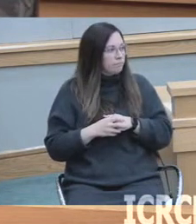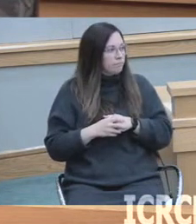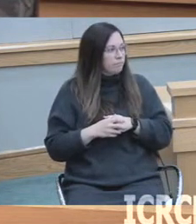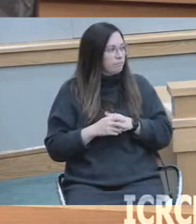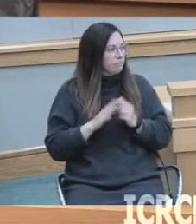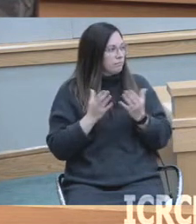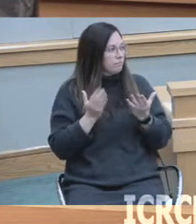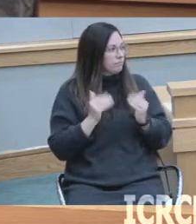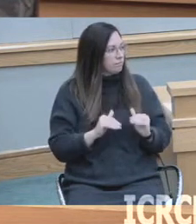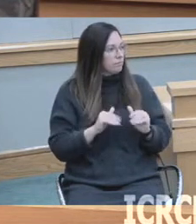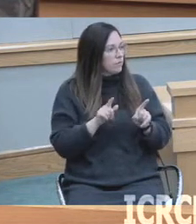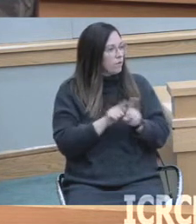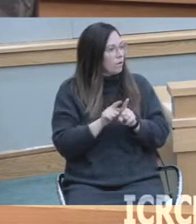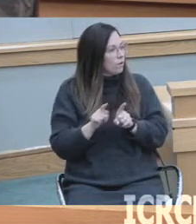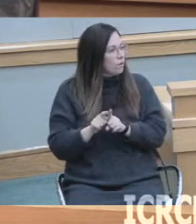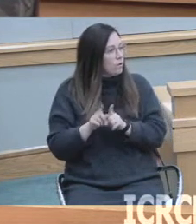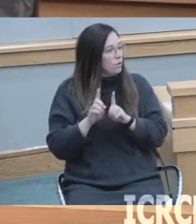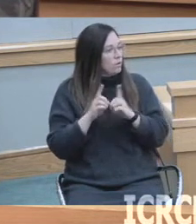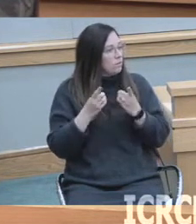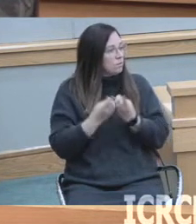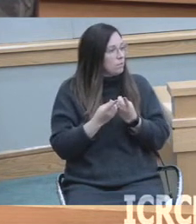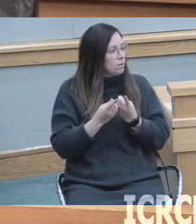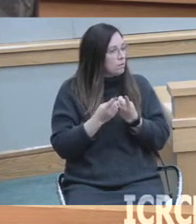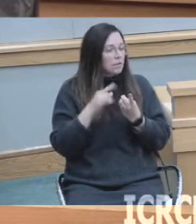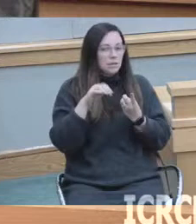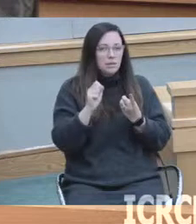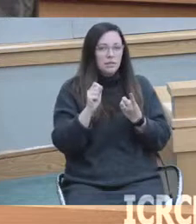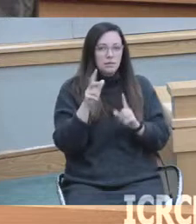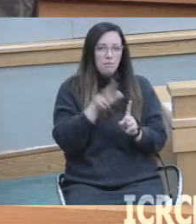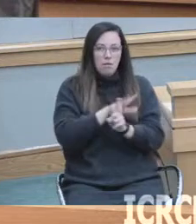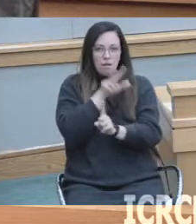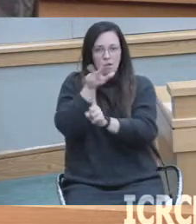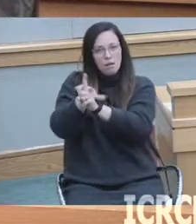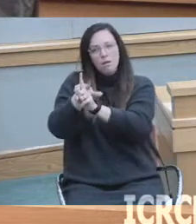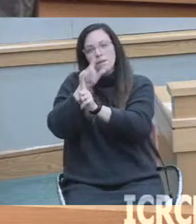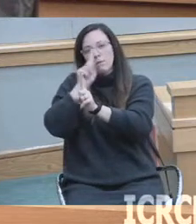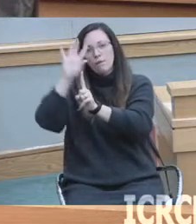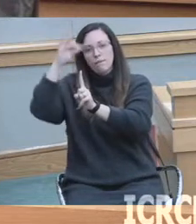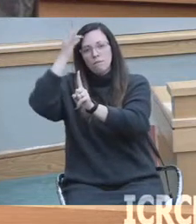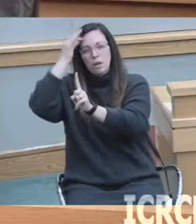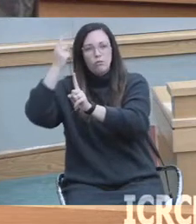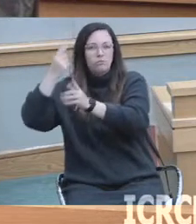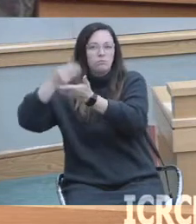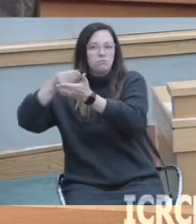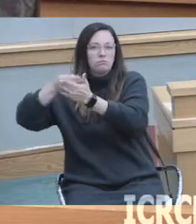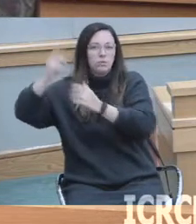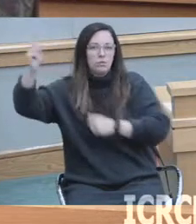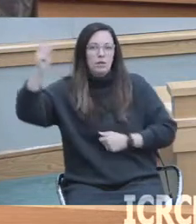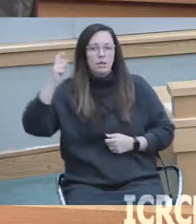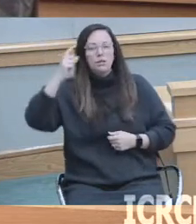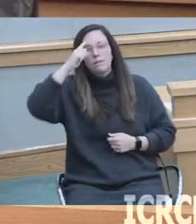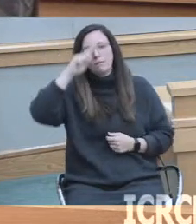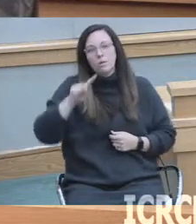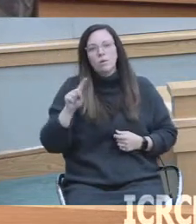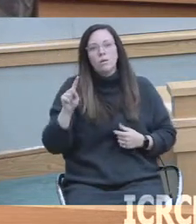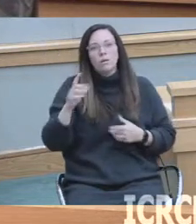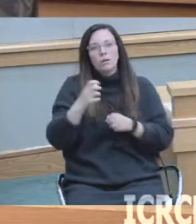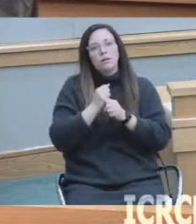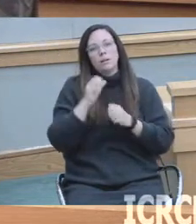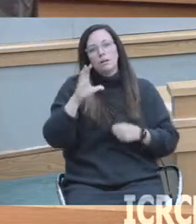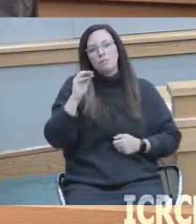Also, the department is applying for a federal grant to get a